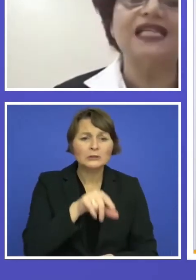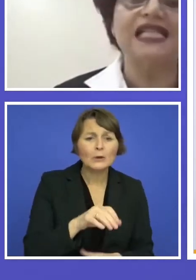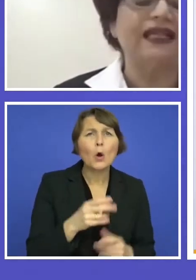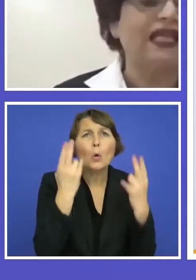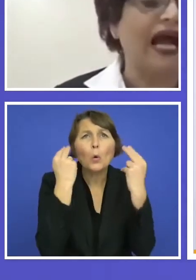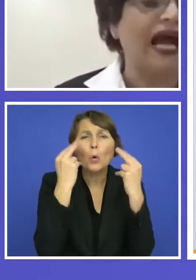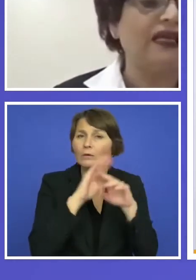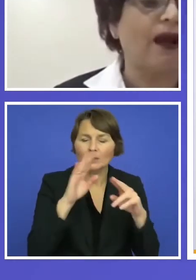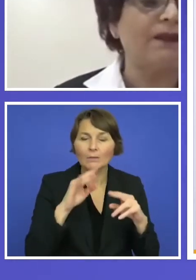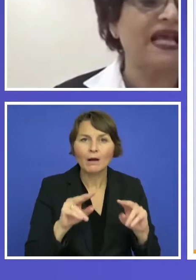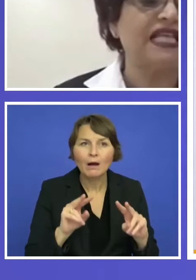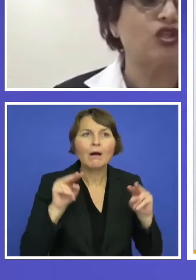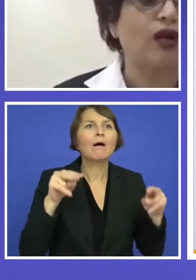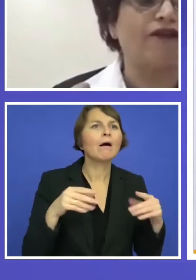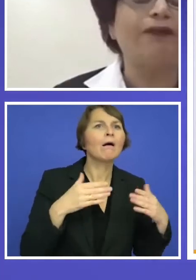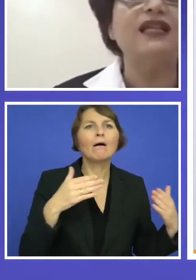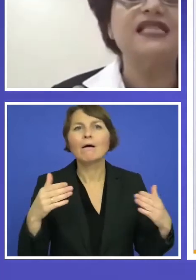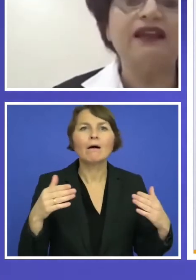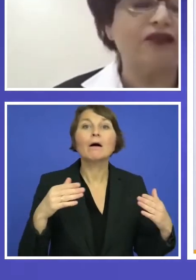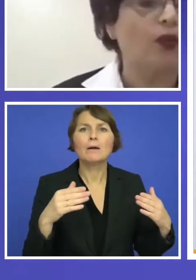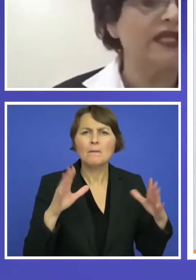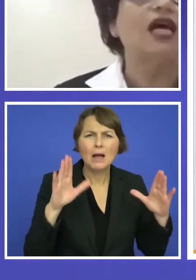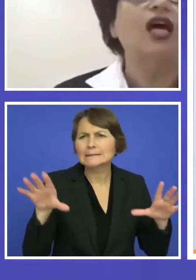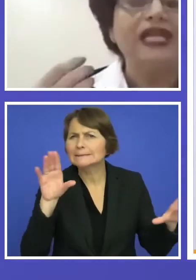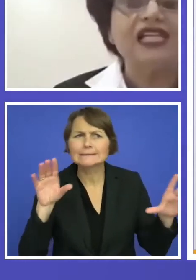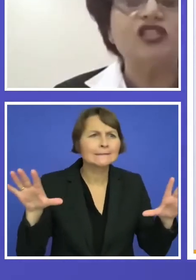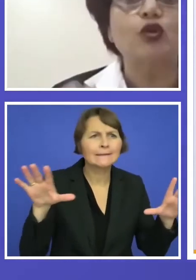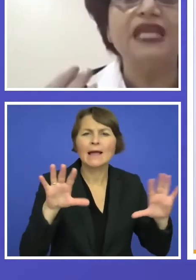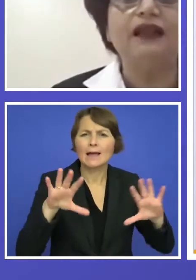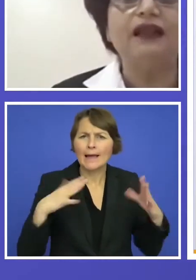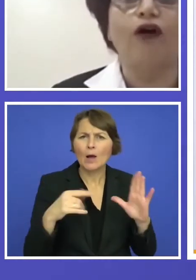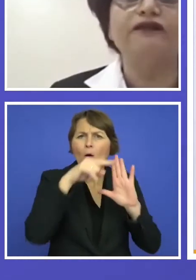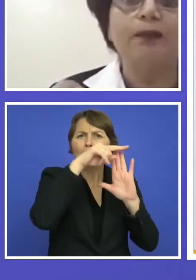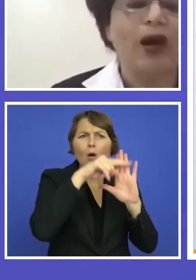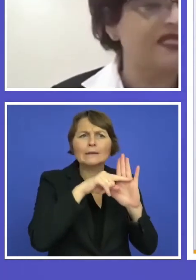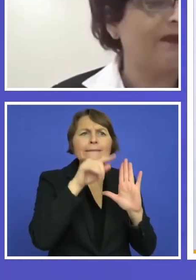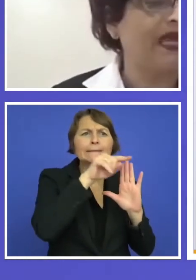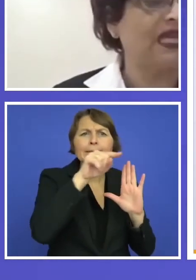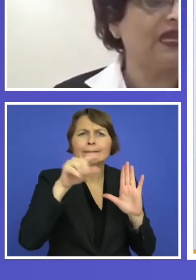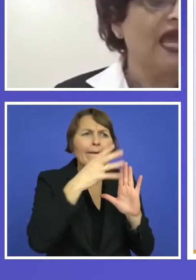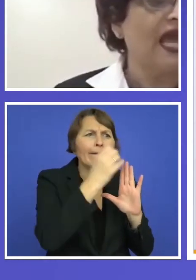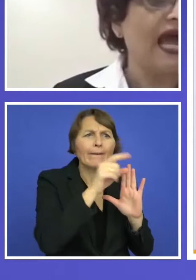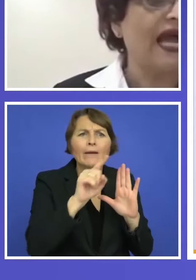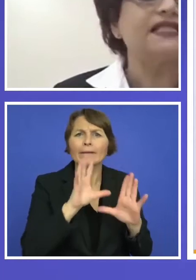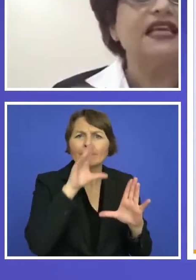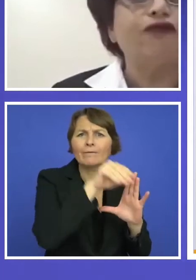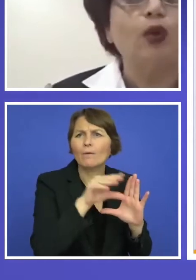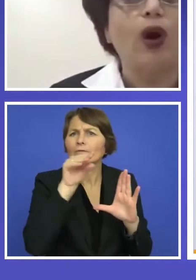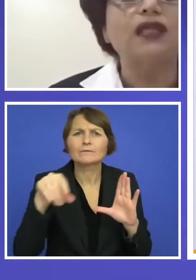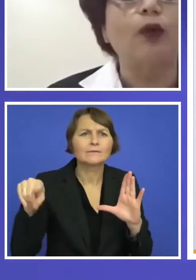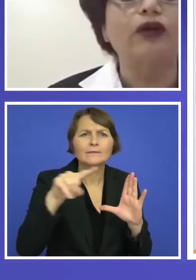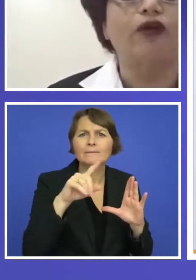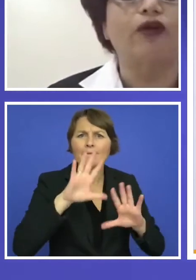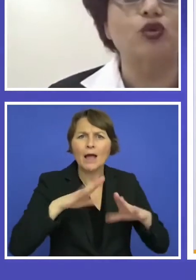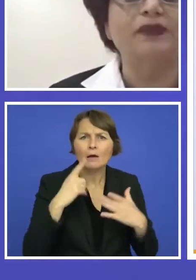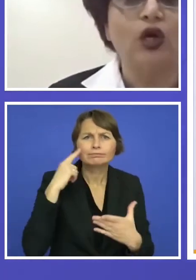We need to understand the highly complex nature of policy influence. We need to be involved in policy making, and if we